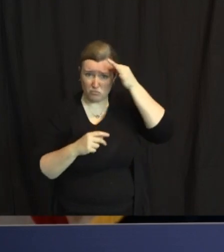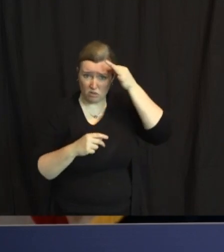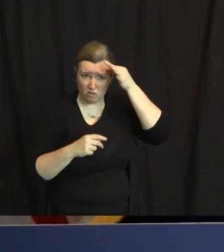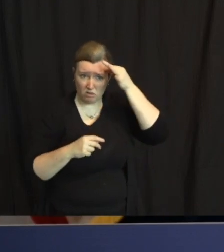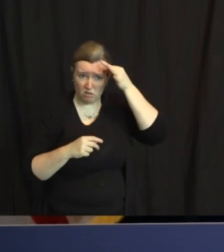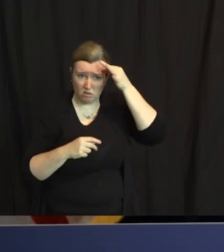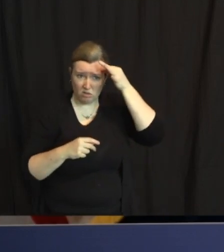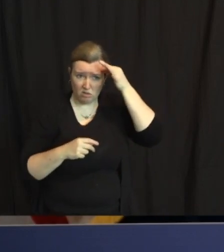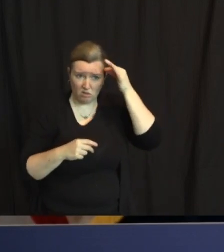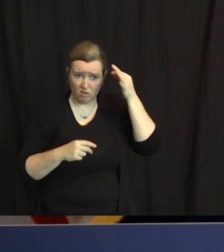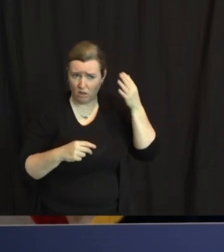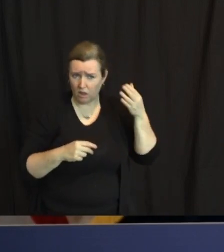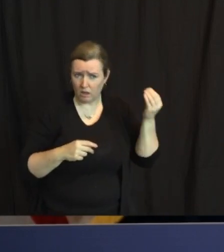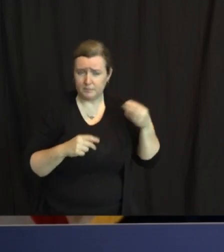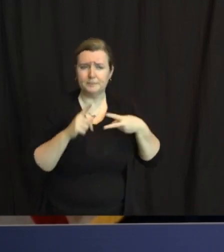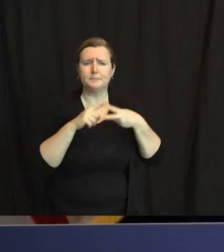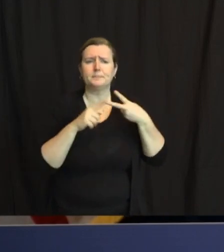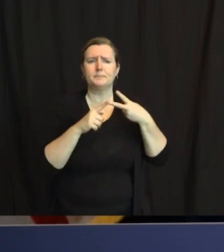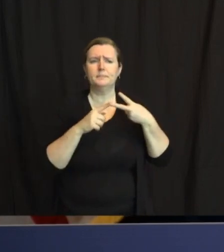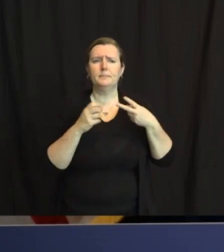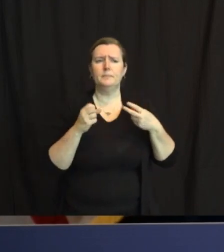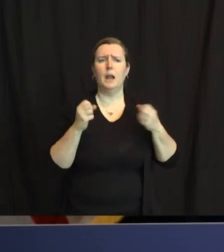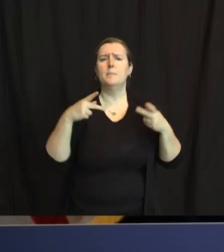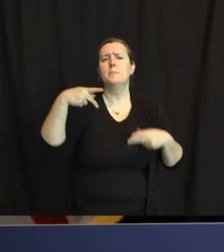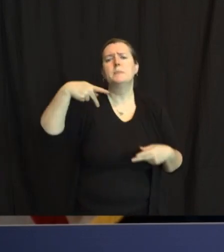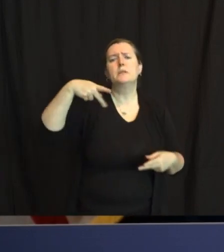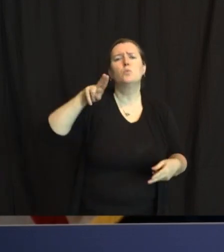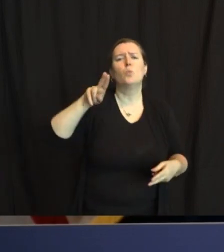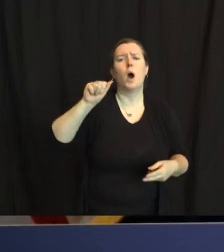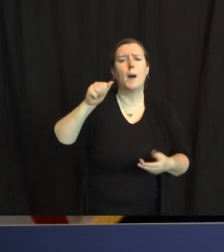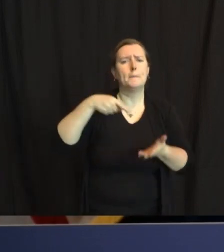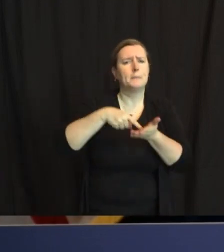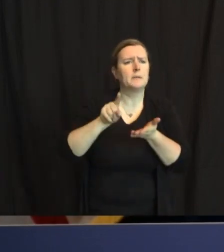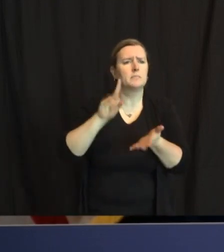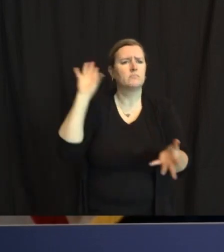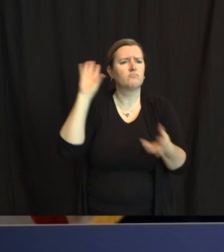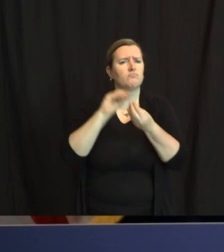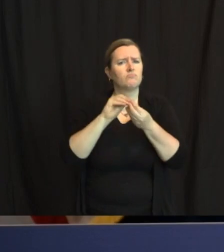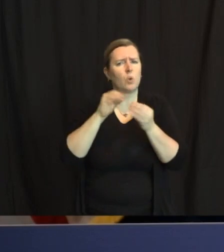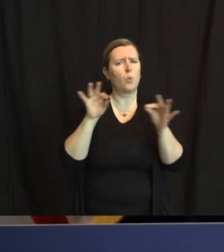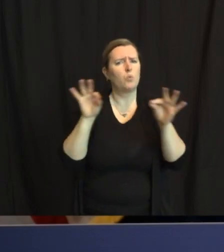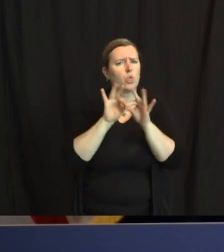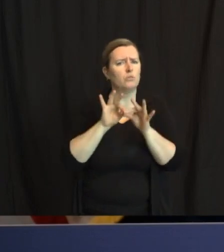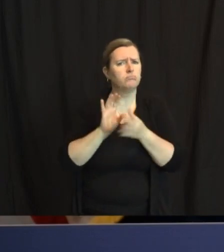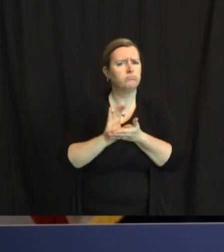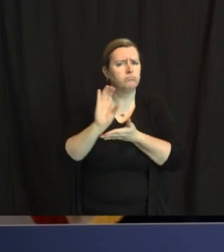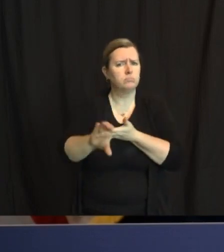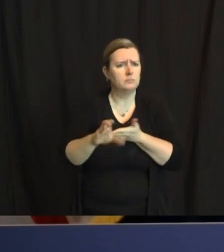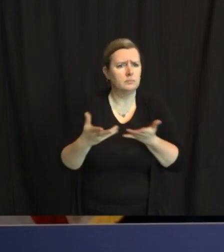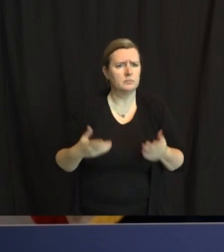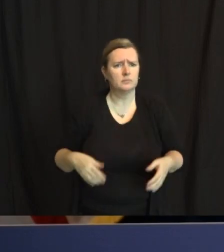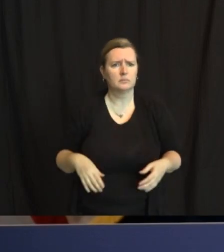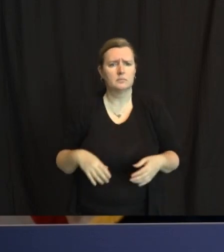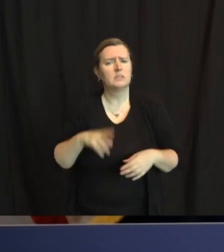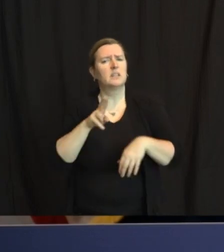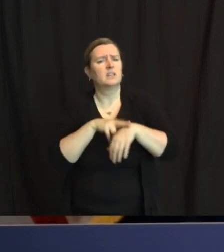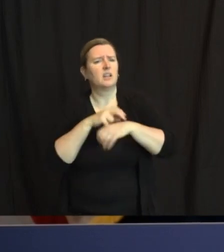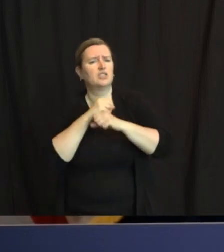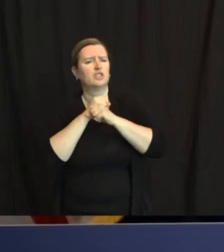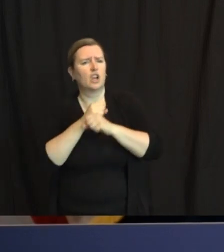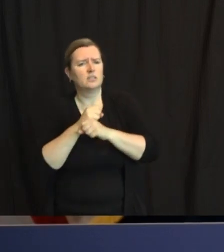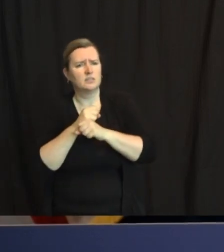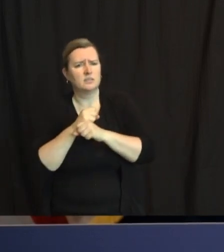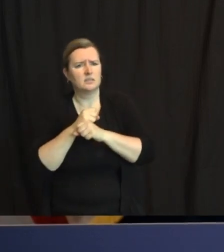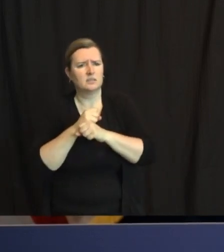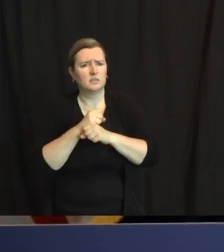been paid out this week, and what's the dollar amount? And the other questions I have are the 120 guardsmen, are they all going to Andover, or is that the